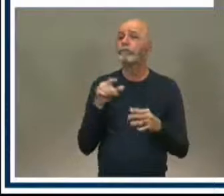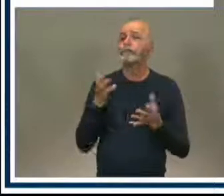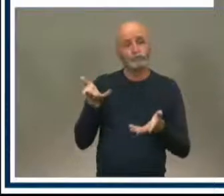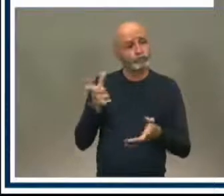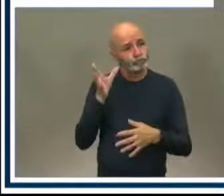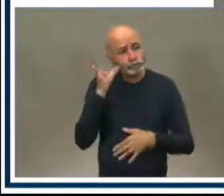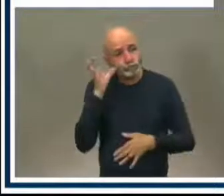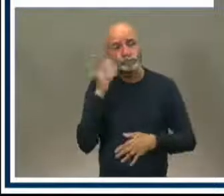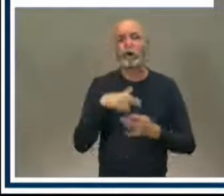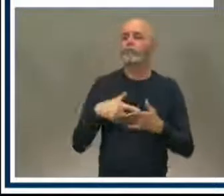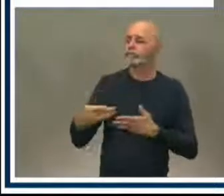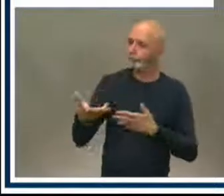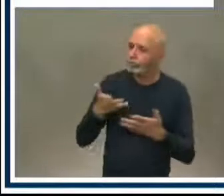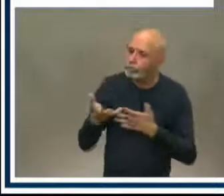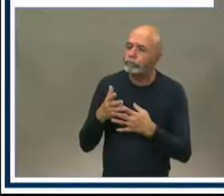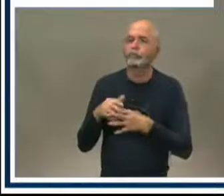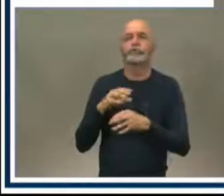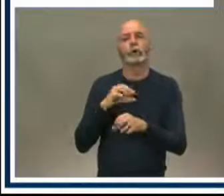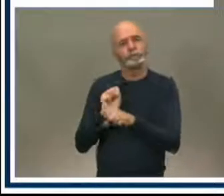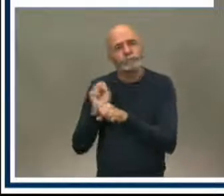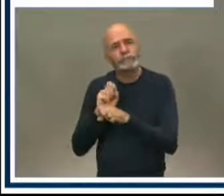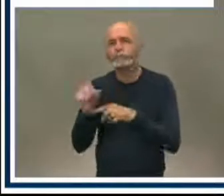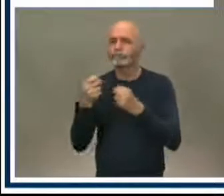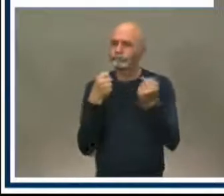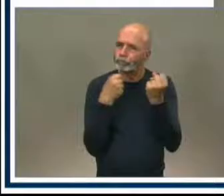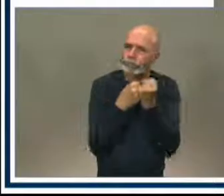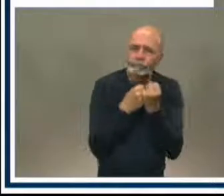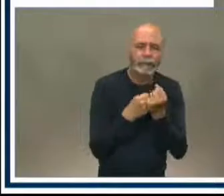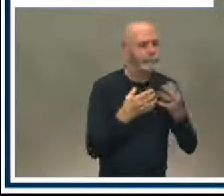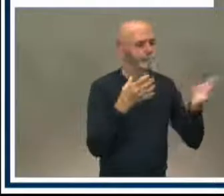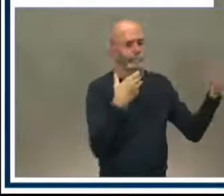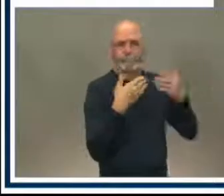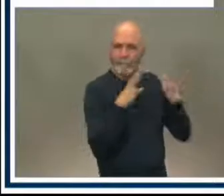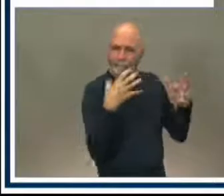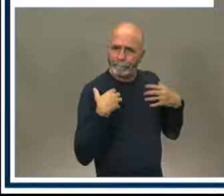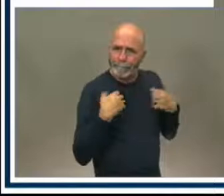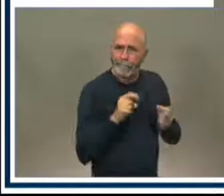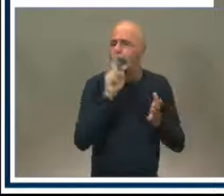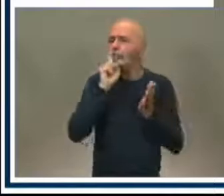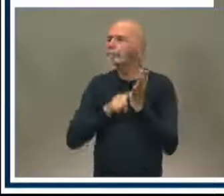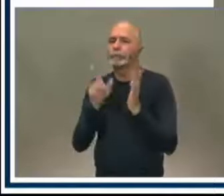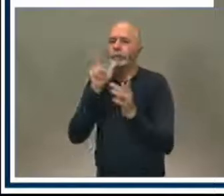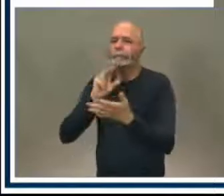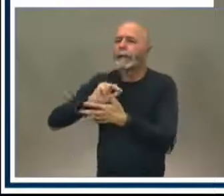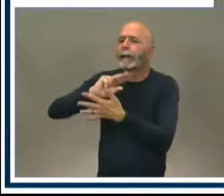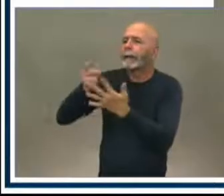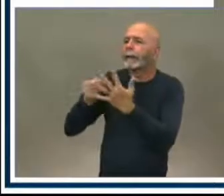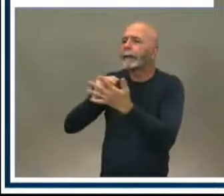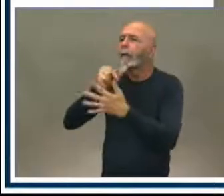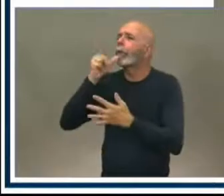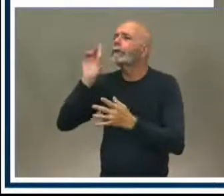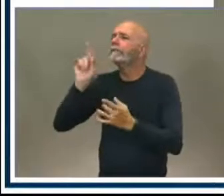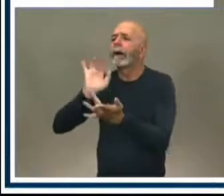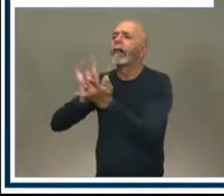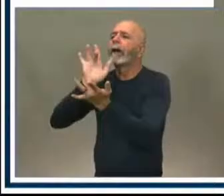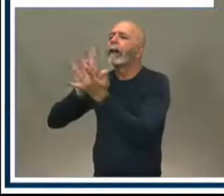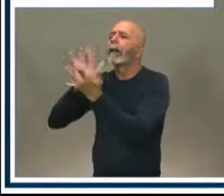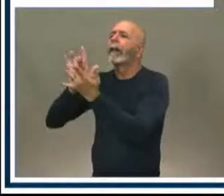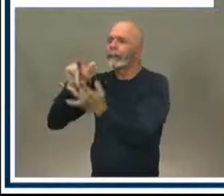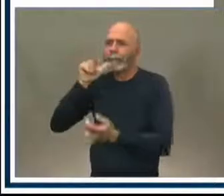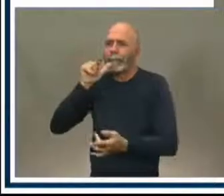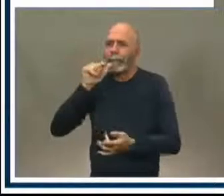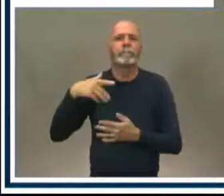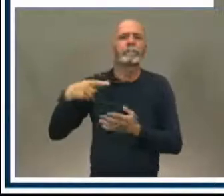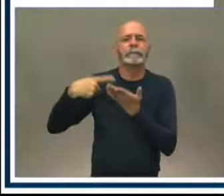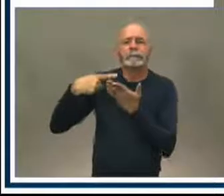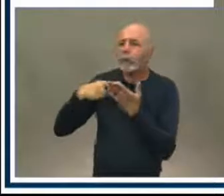of supporting public health in our contact tracing, supporting people to remain isolated, remaining access to testing.